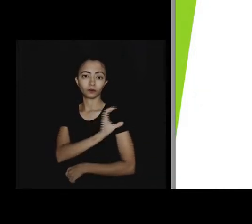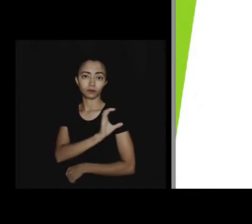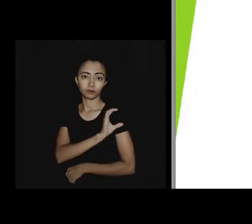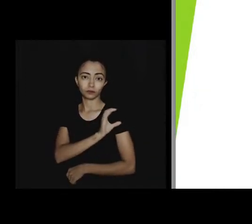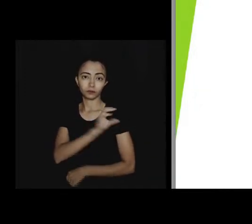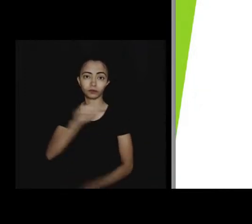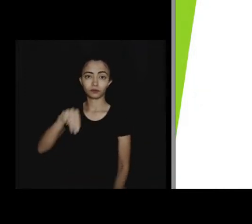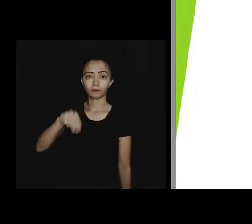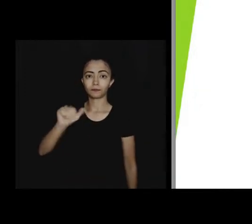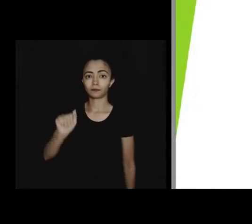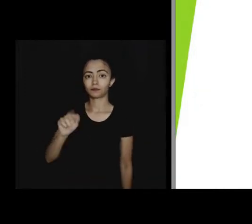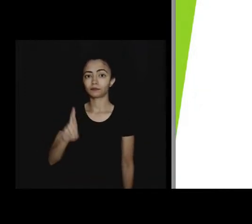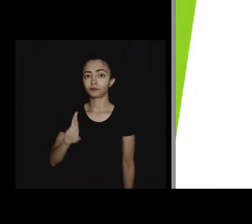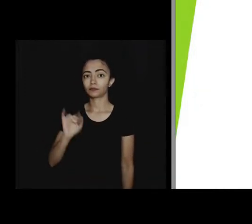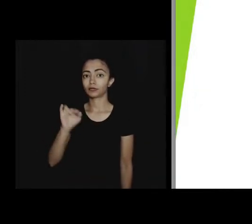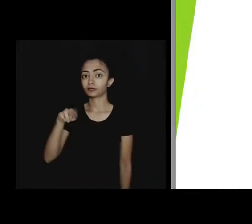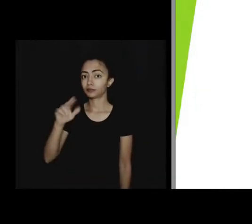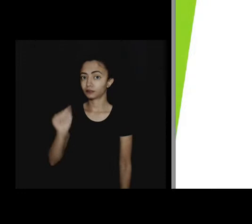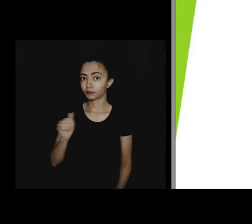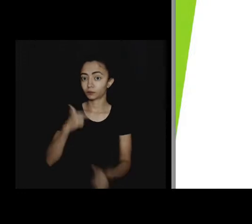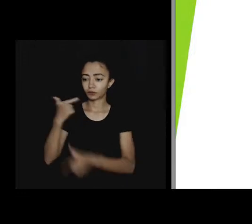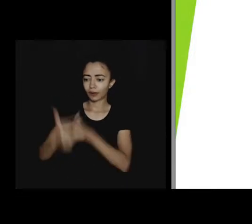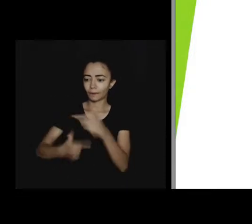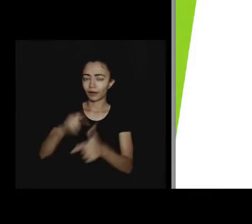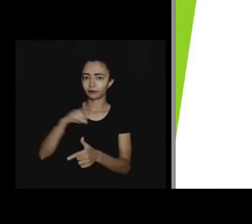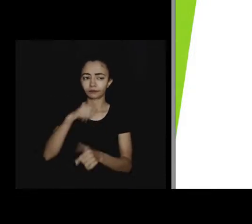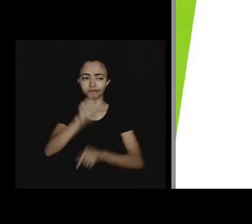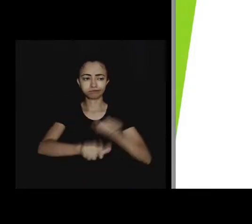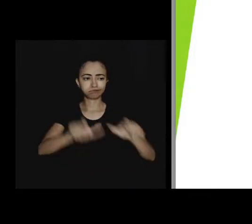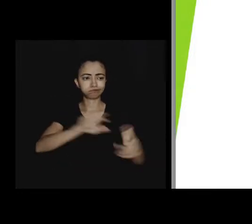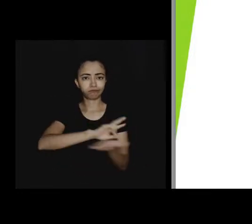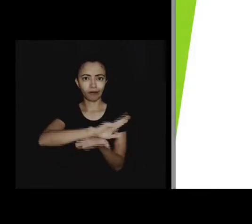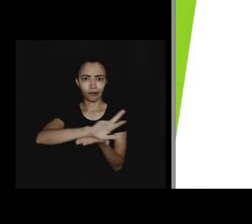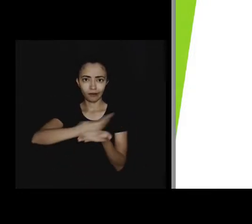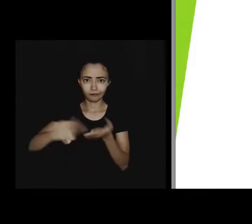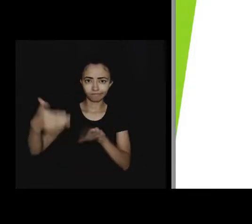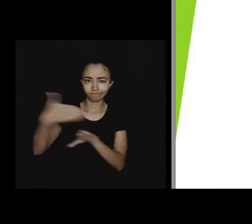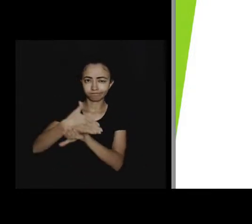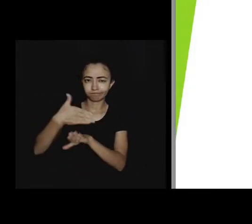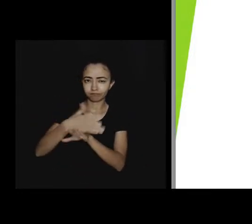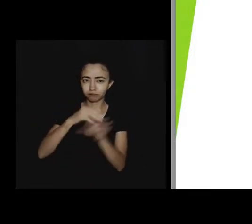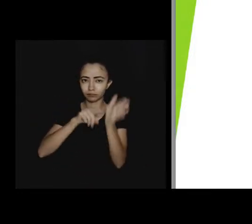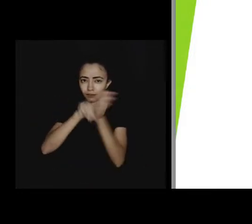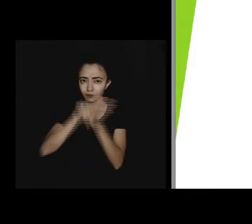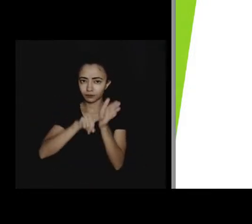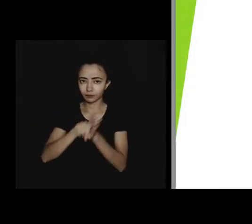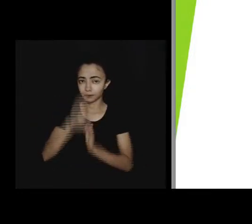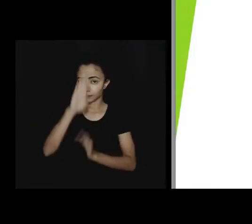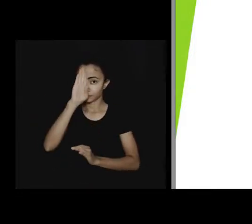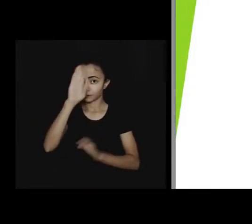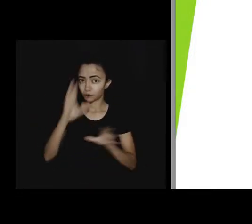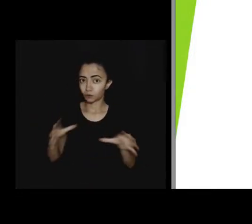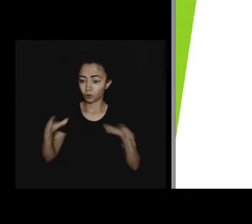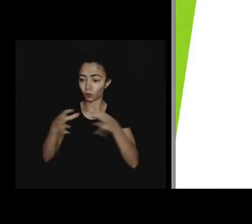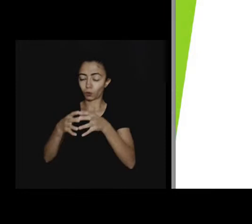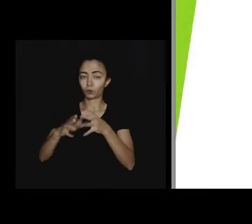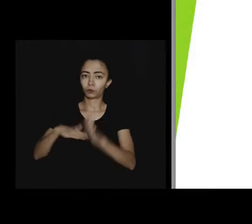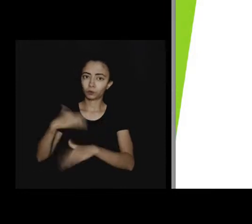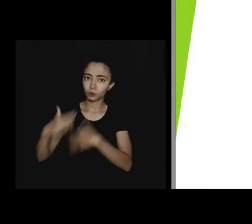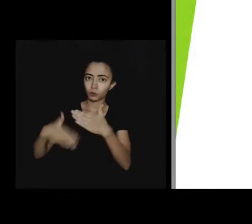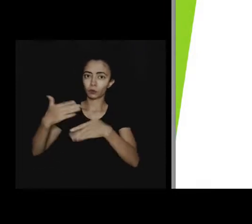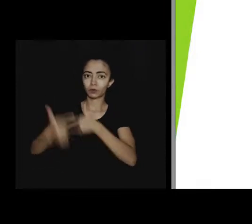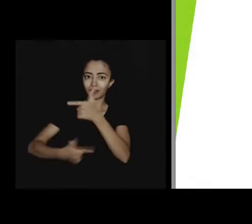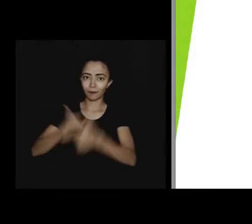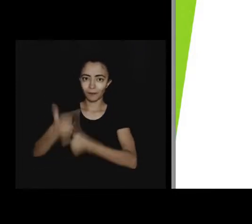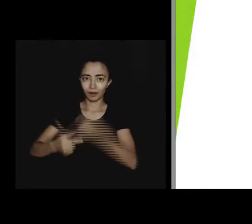under the coordination of Marina Hare, and had many people working with it, but especially these who I've highlighted